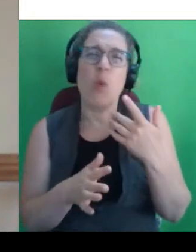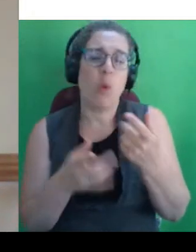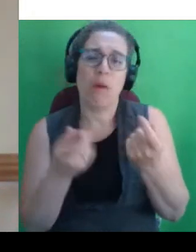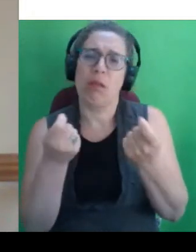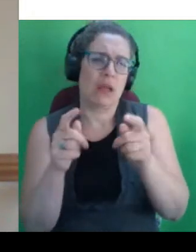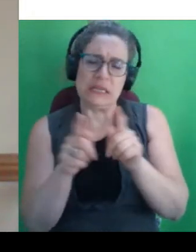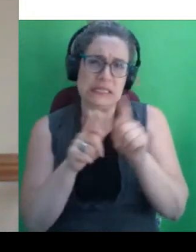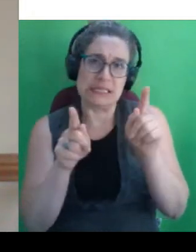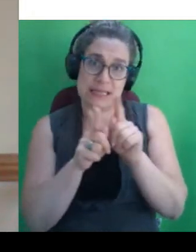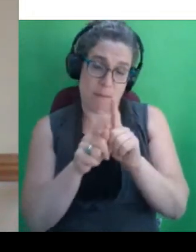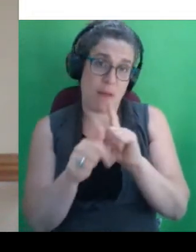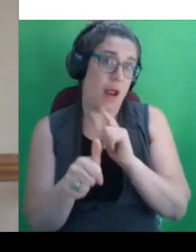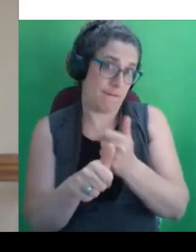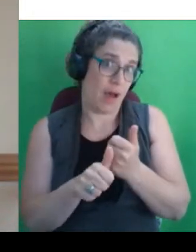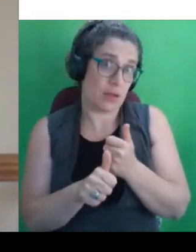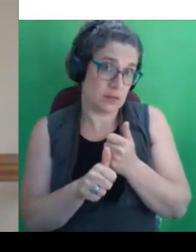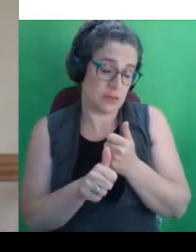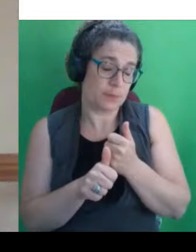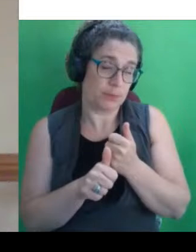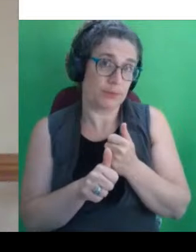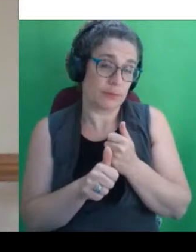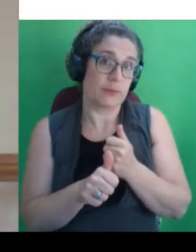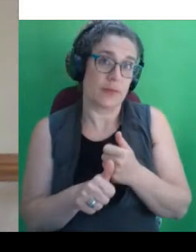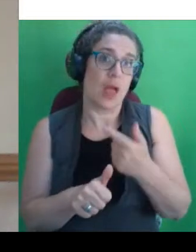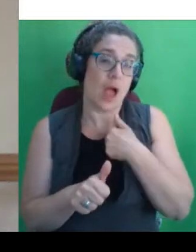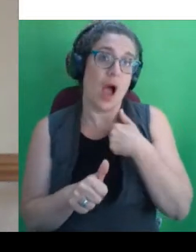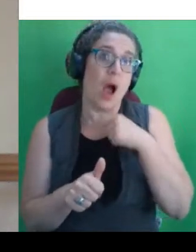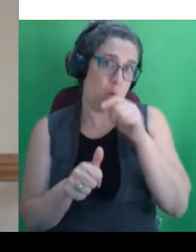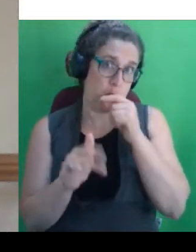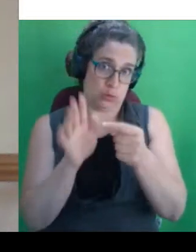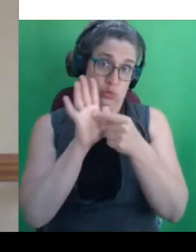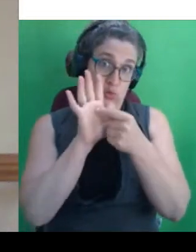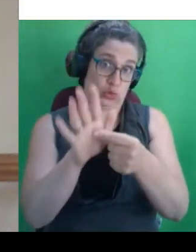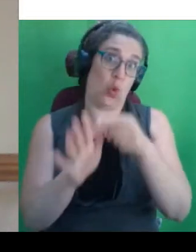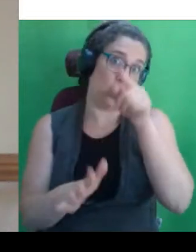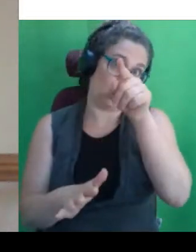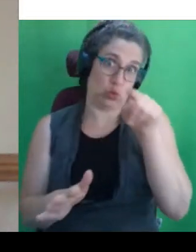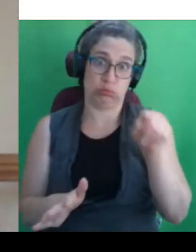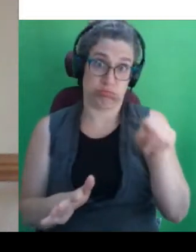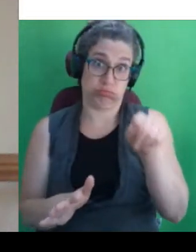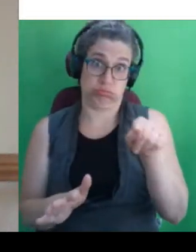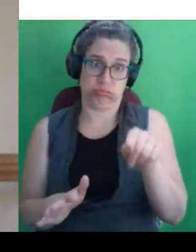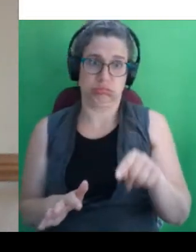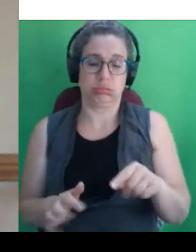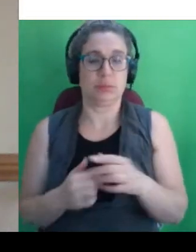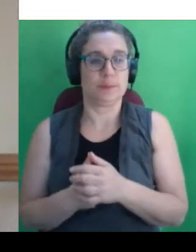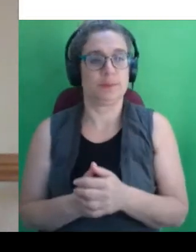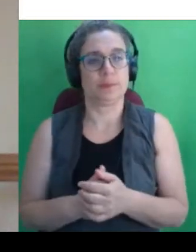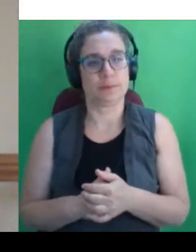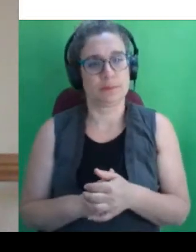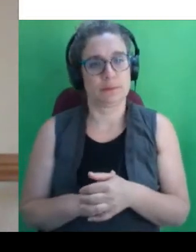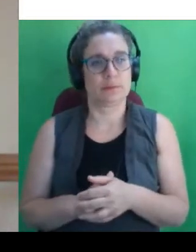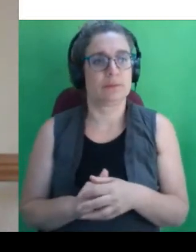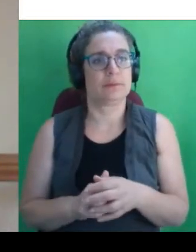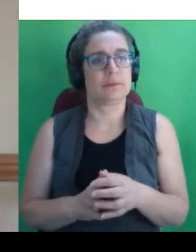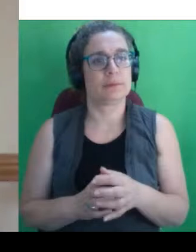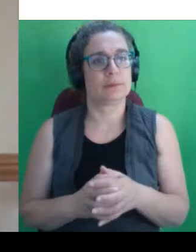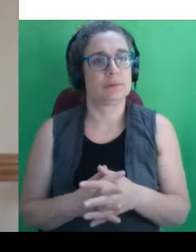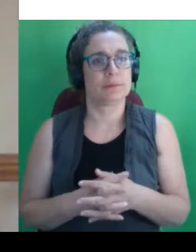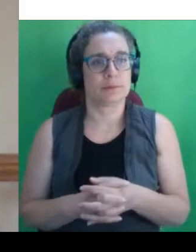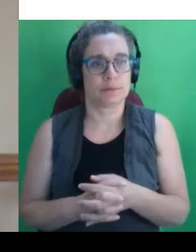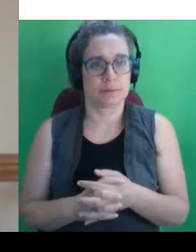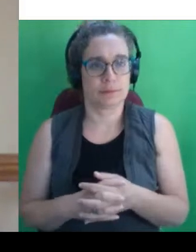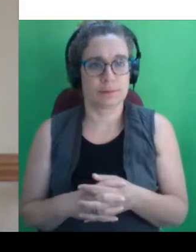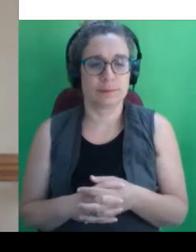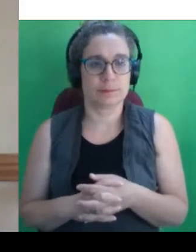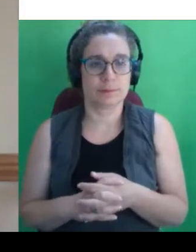we are, which I'm going to use and demonstrate for these devices just now. I think one of the most important